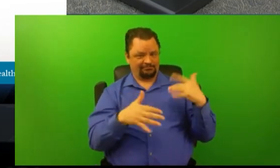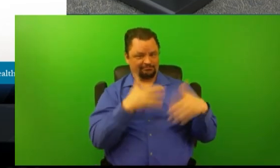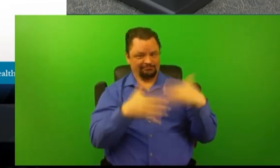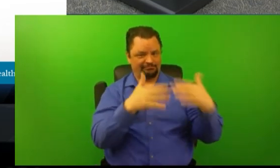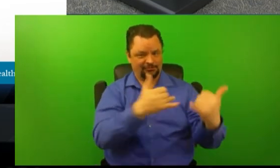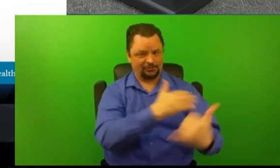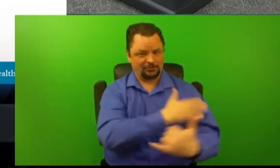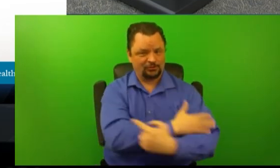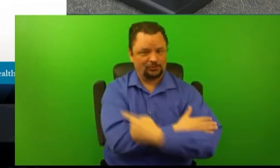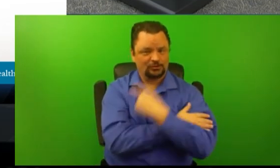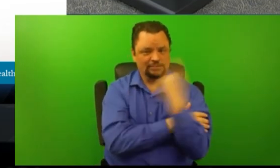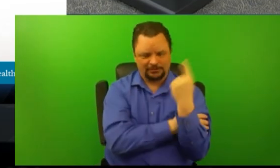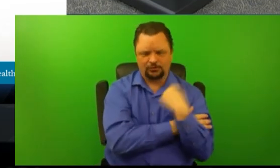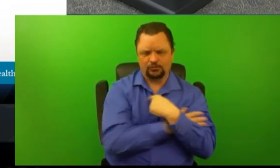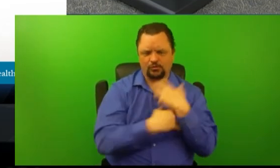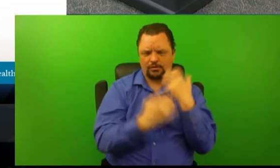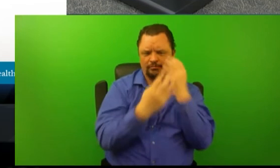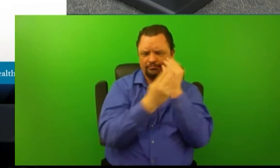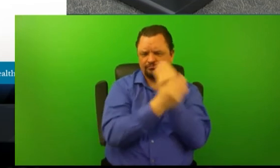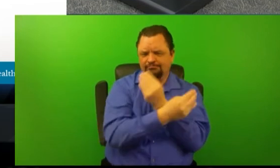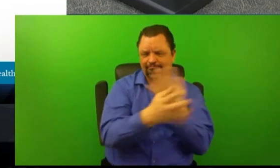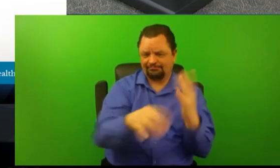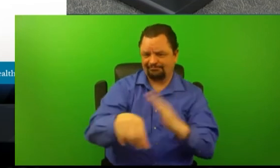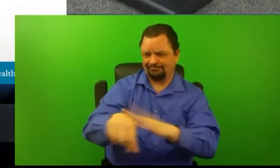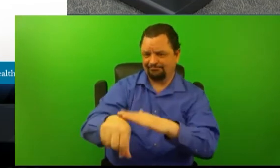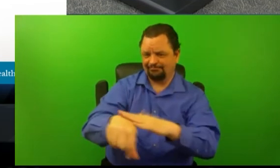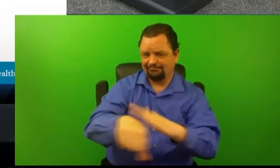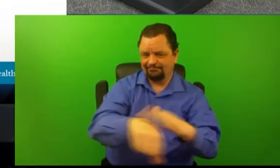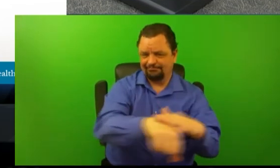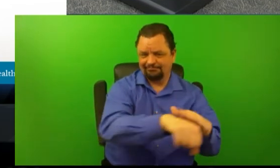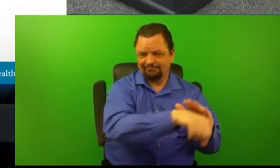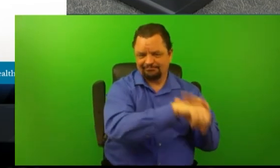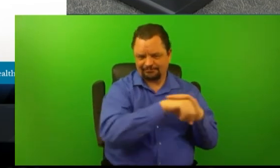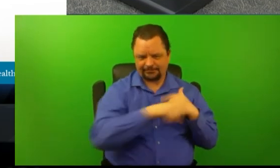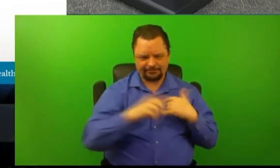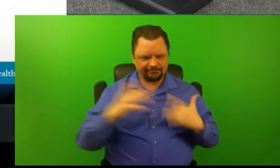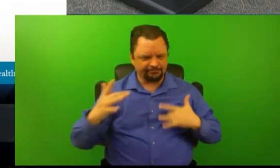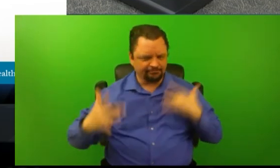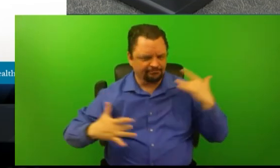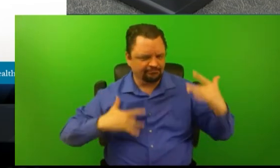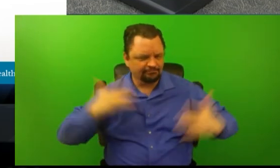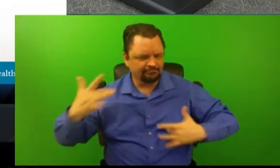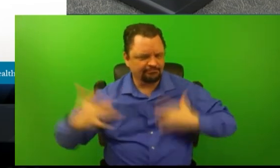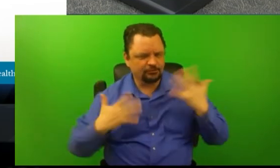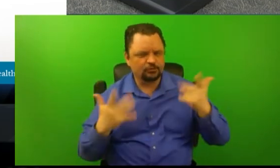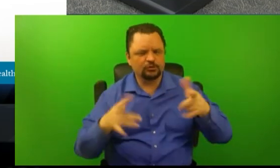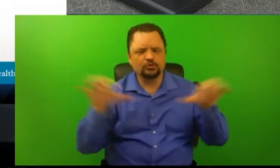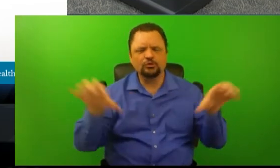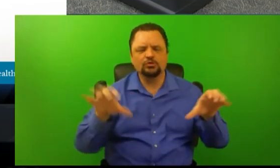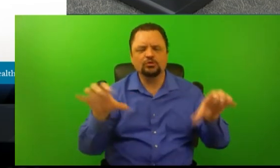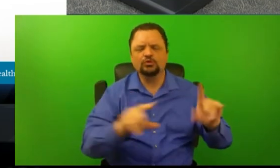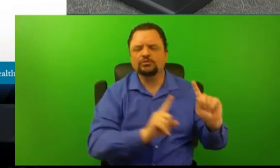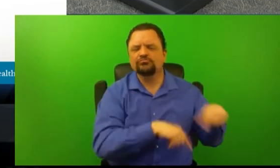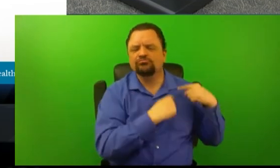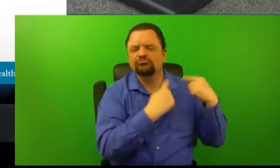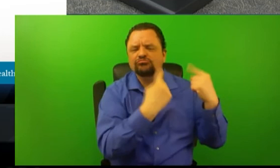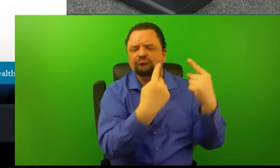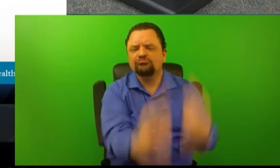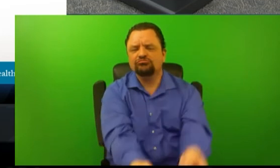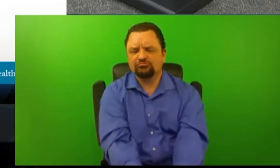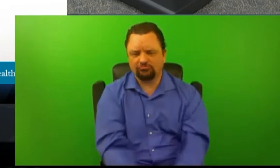of the exciting work that's being done. This return to more routine activities is, I think, certainly welcome and, as I said, very exciting. And